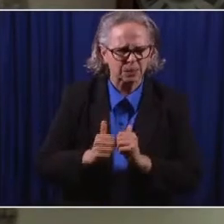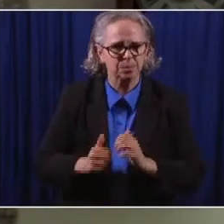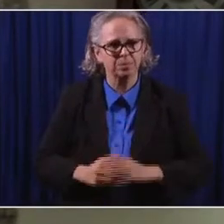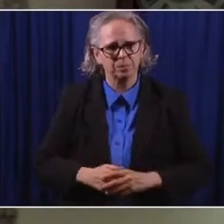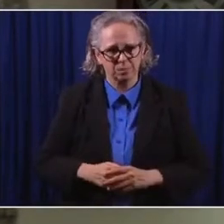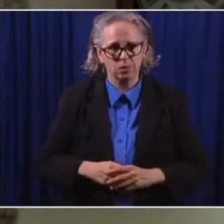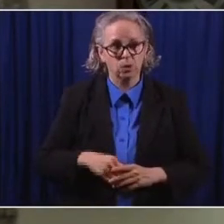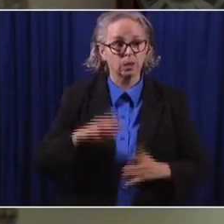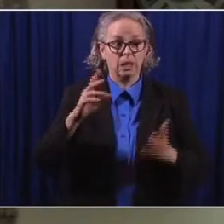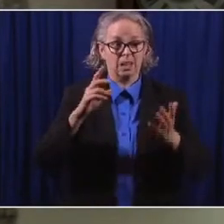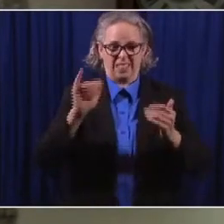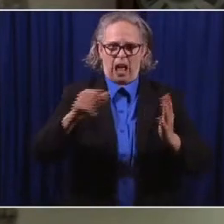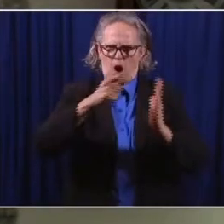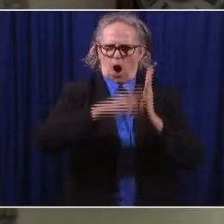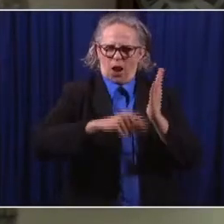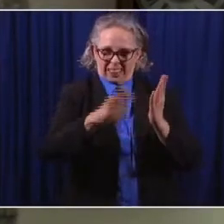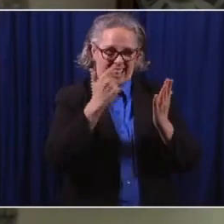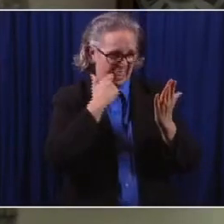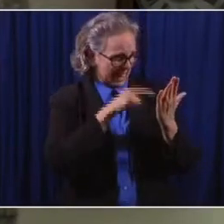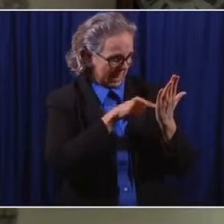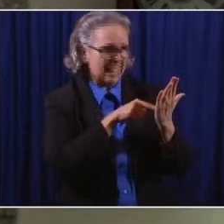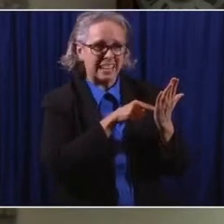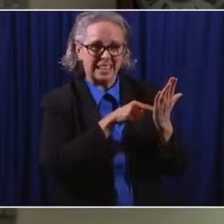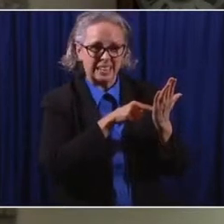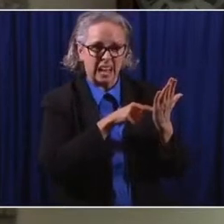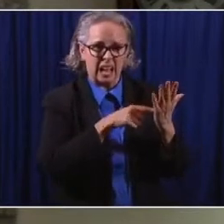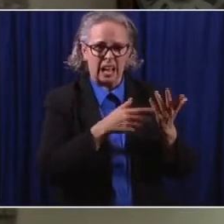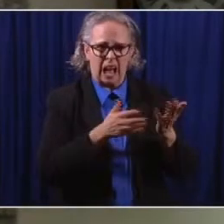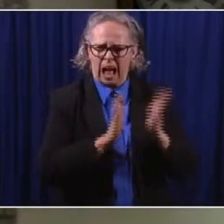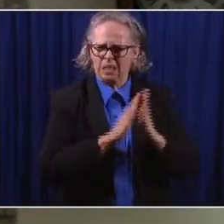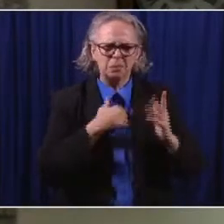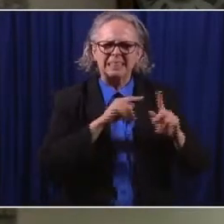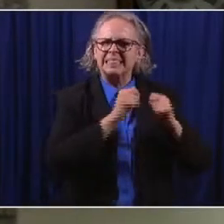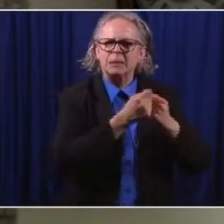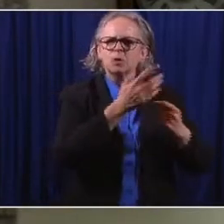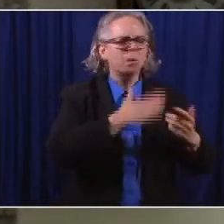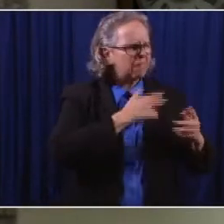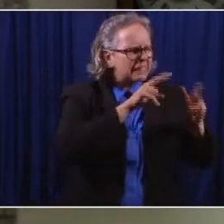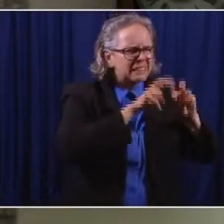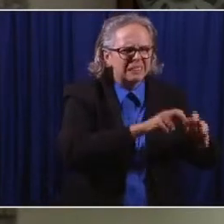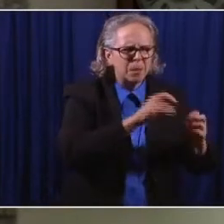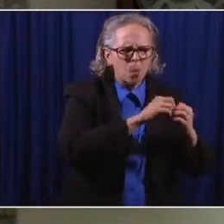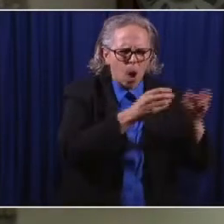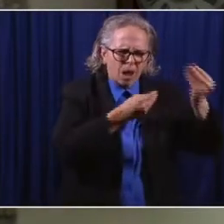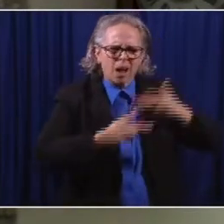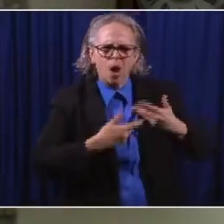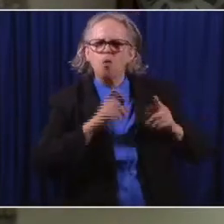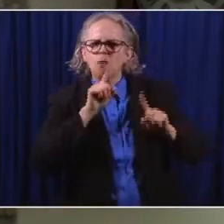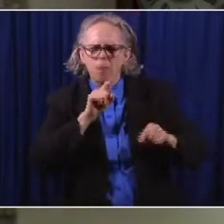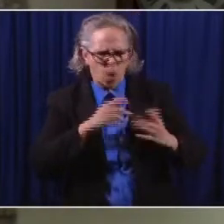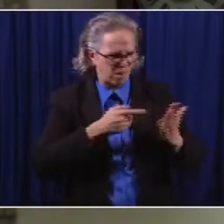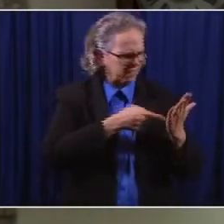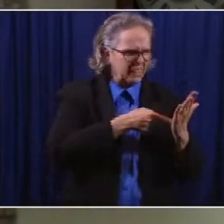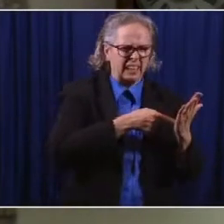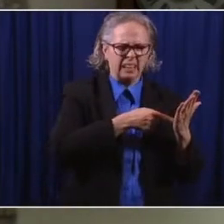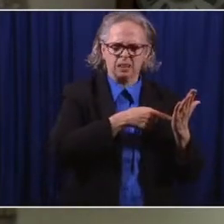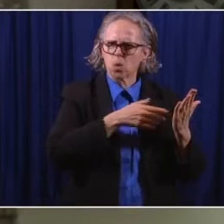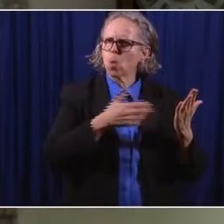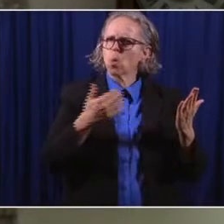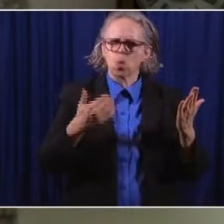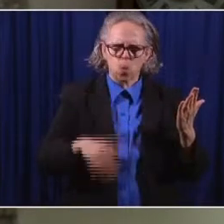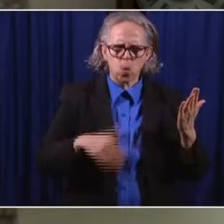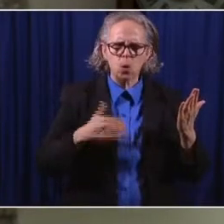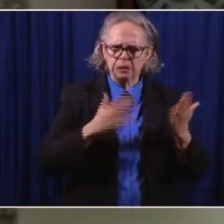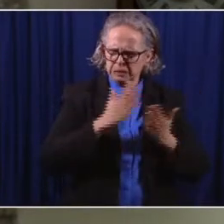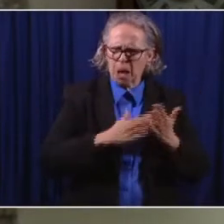asked my team to examine this and get me a report, but some of the tests have